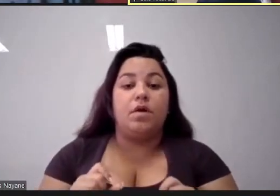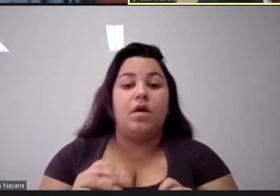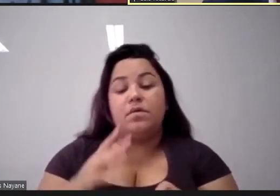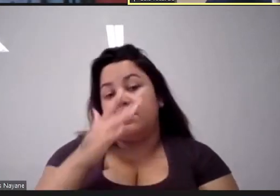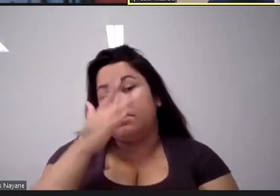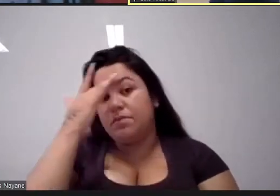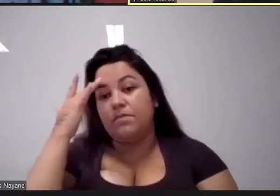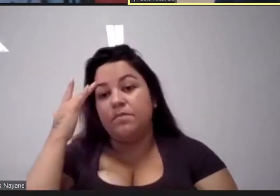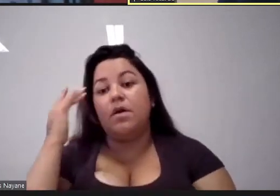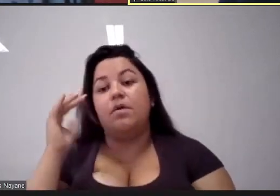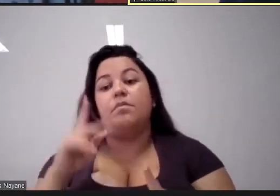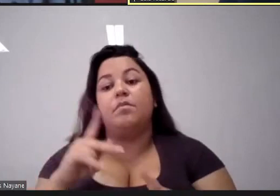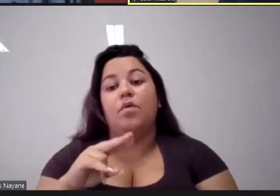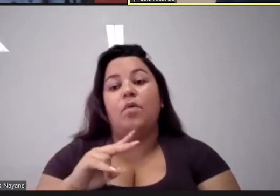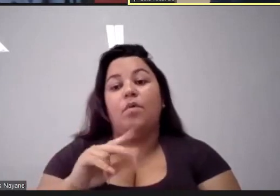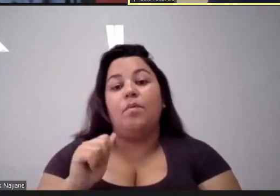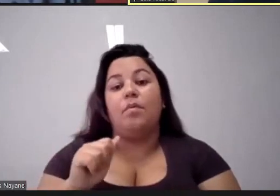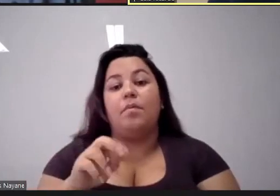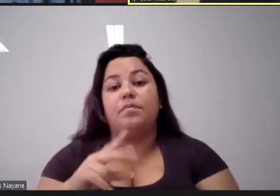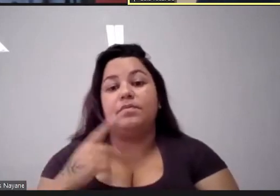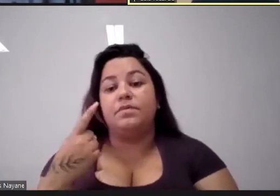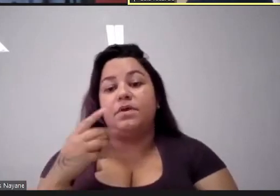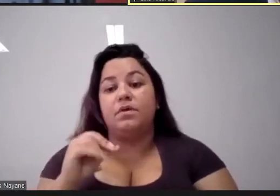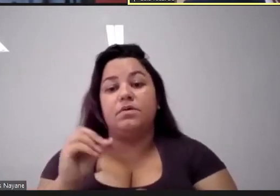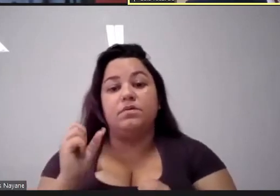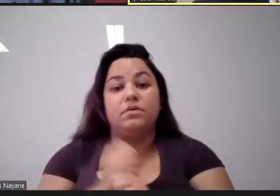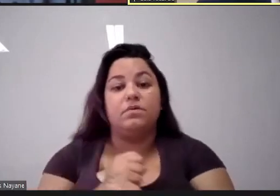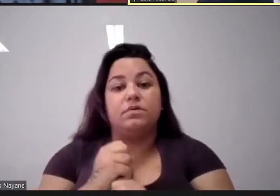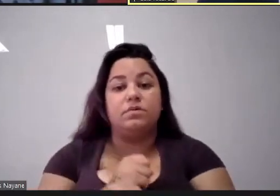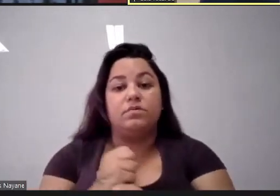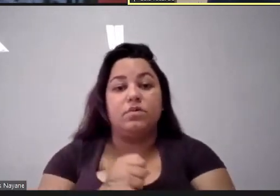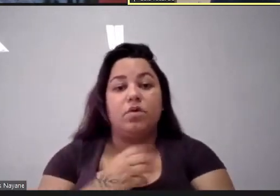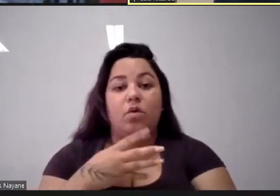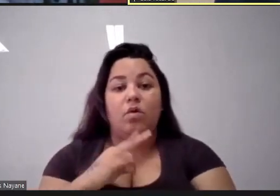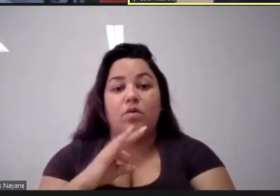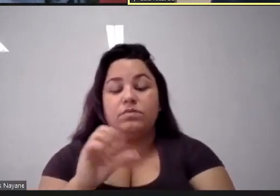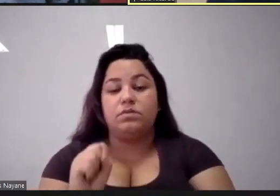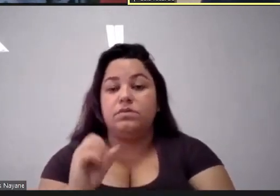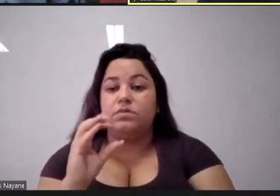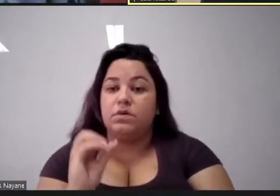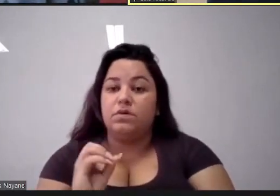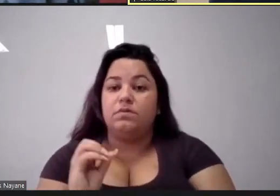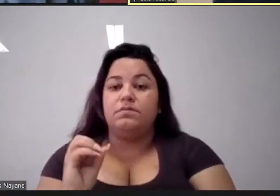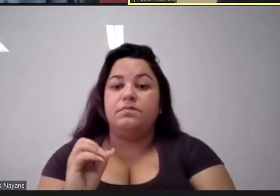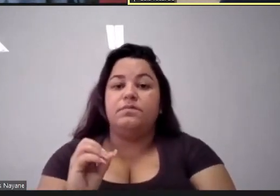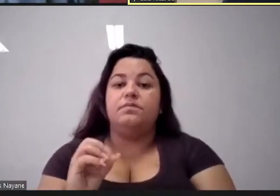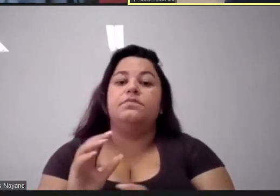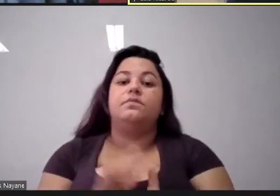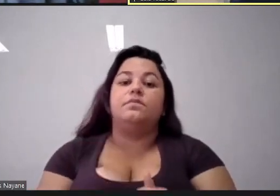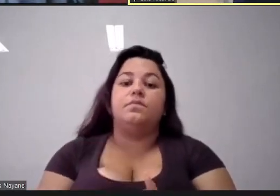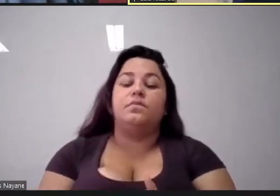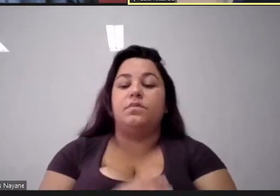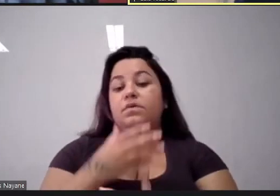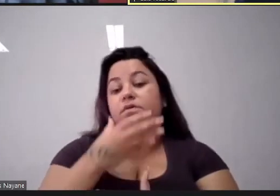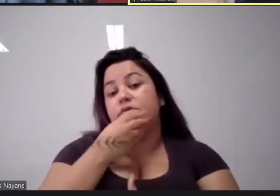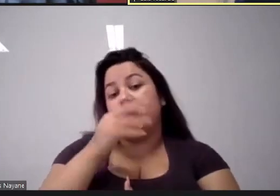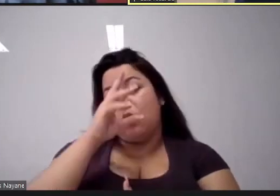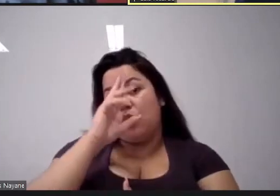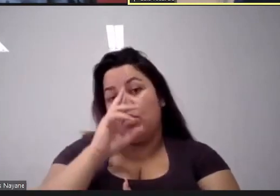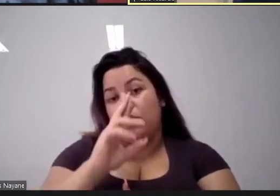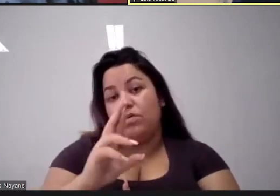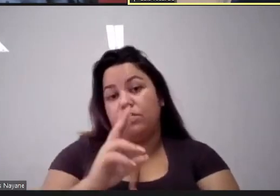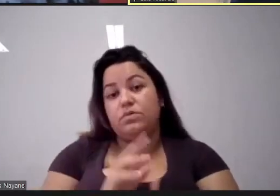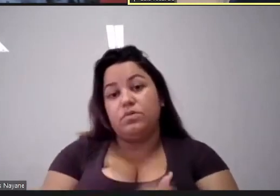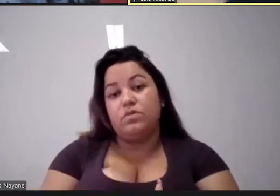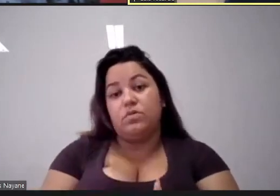as well, let's help this person save with aliquot zero. This is one of the